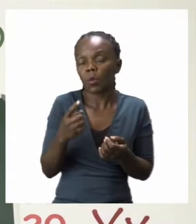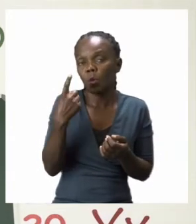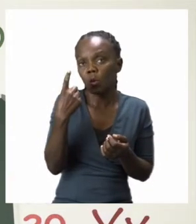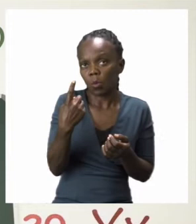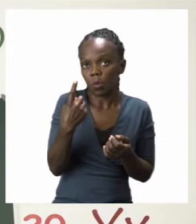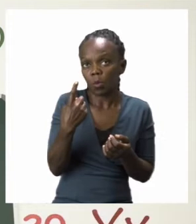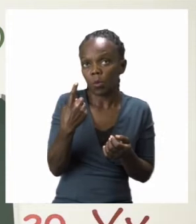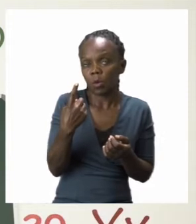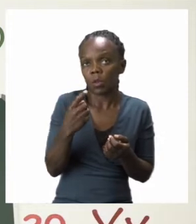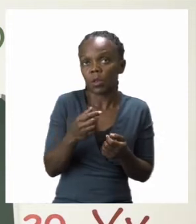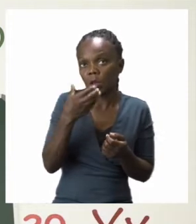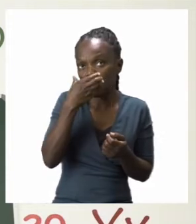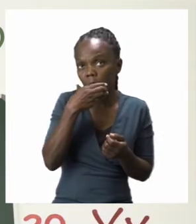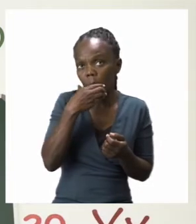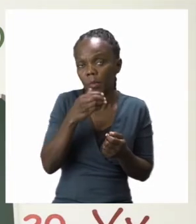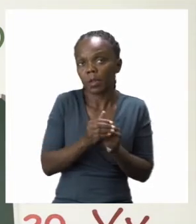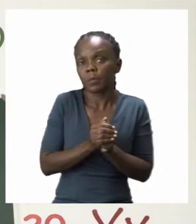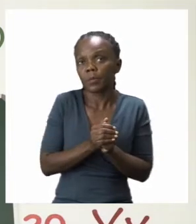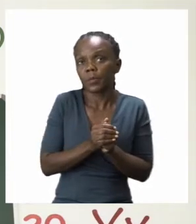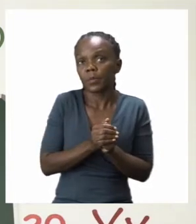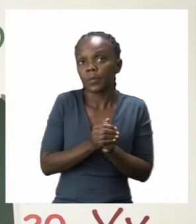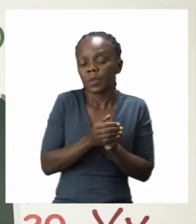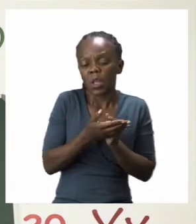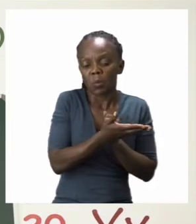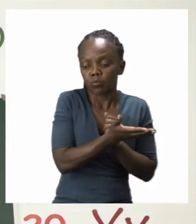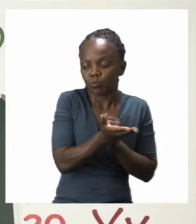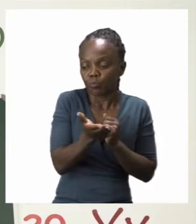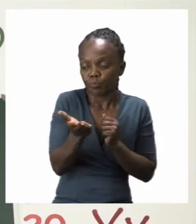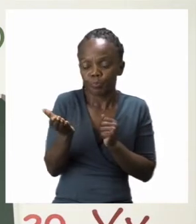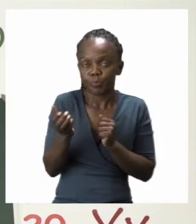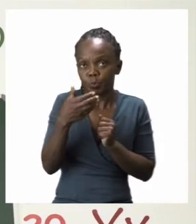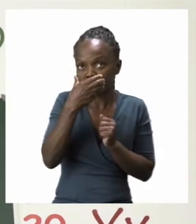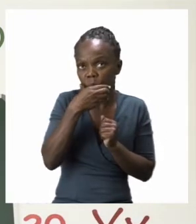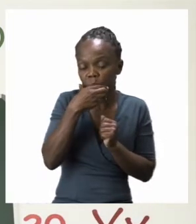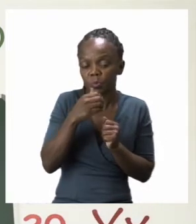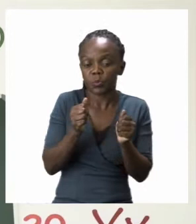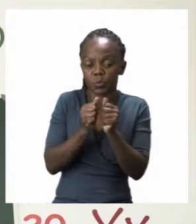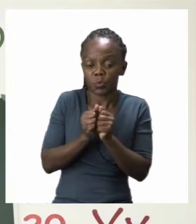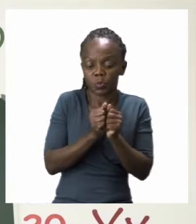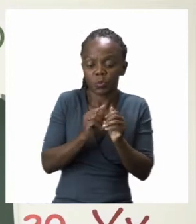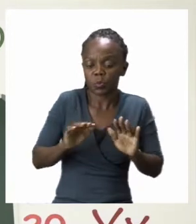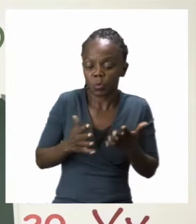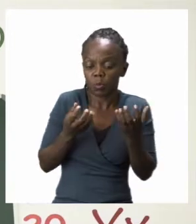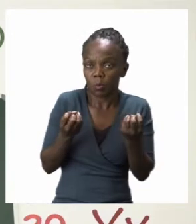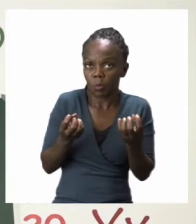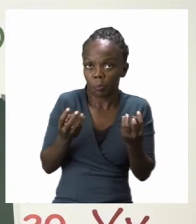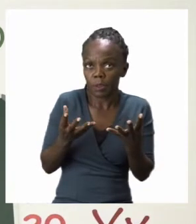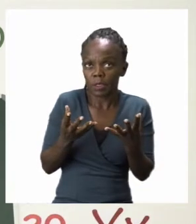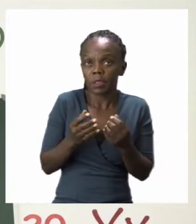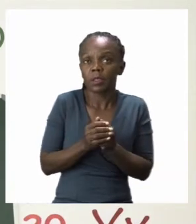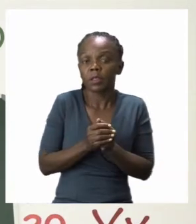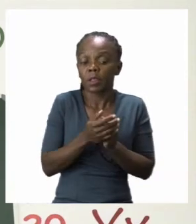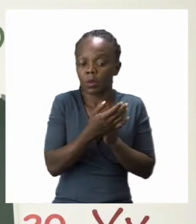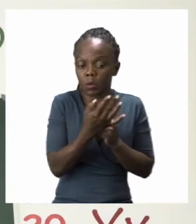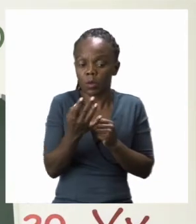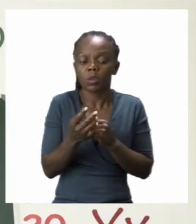side. Now let's count them all together. 1, 2,